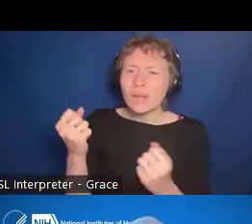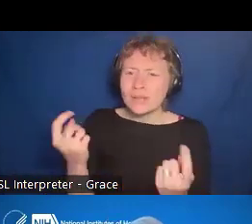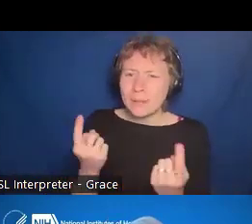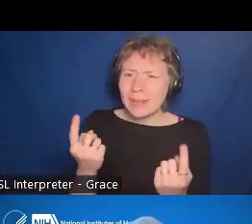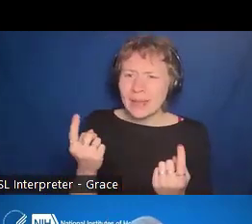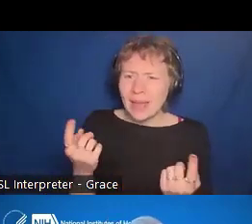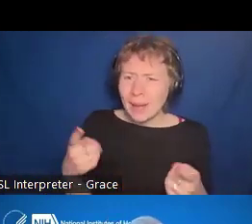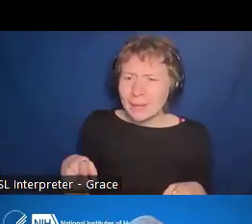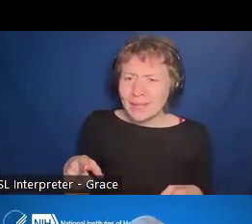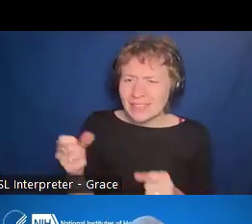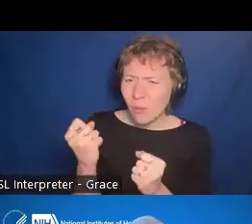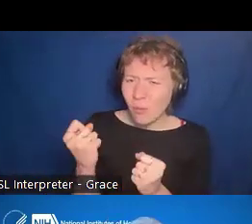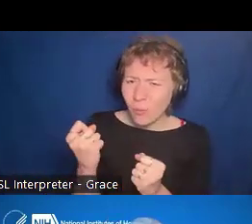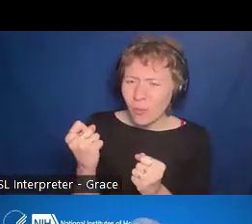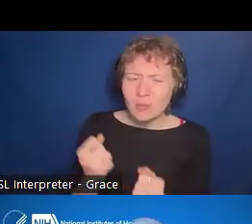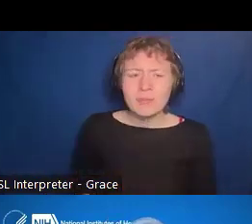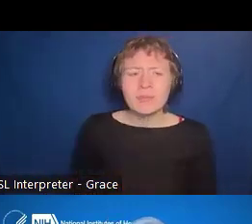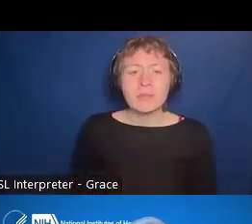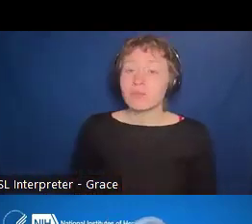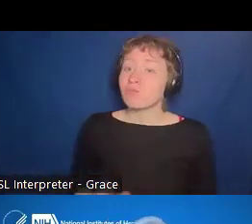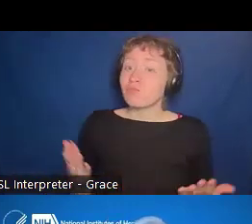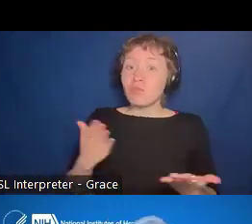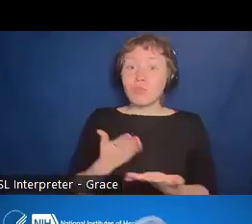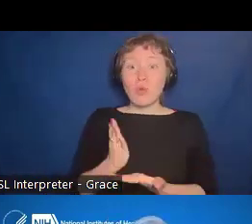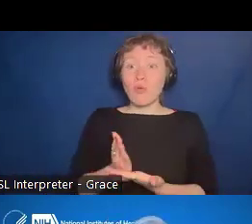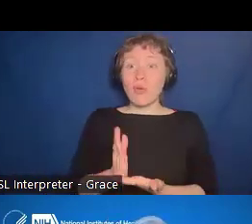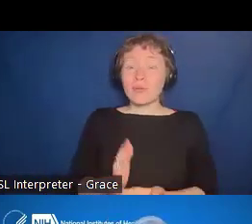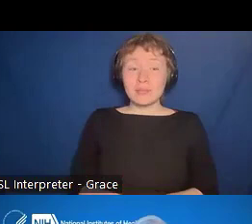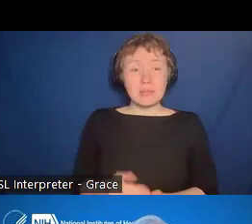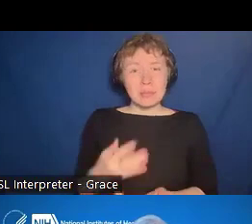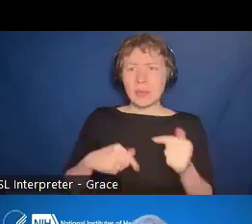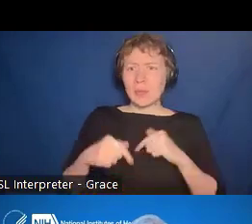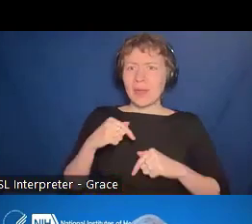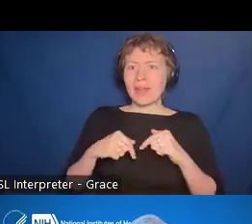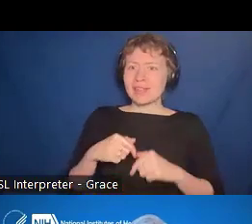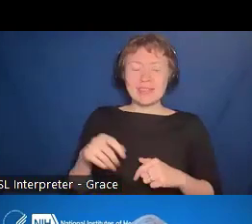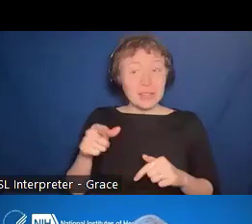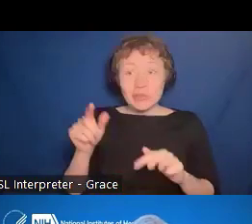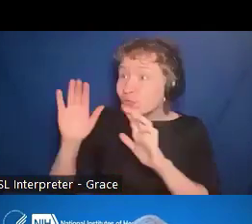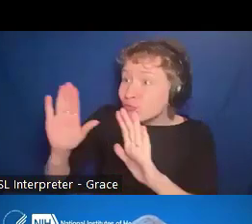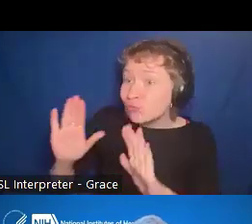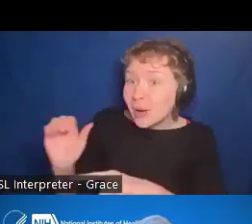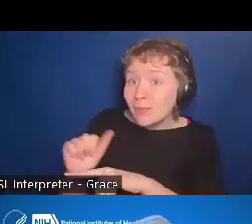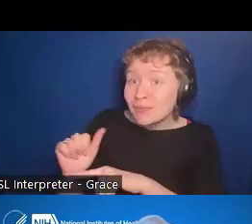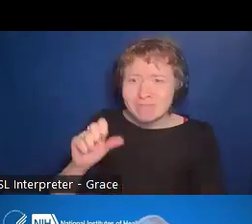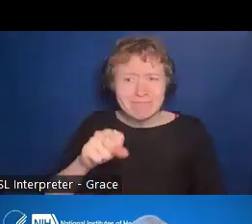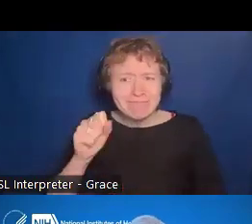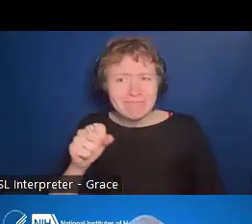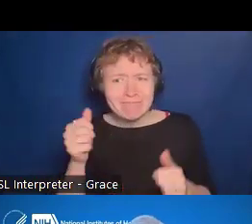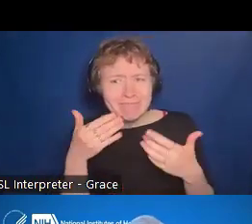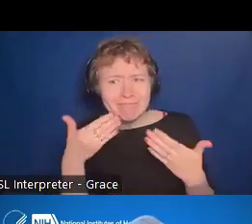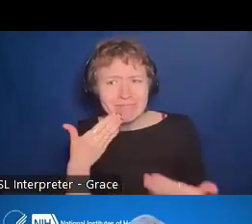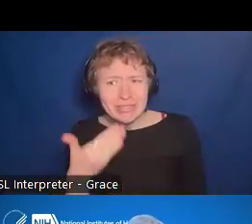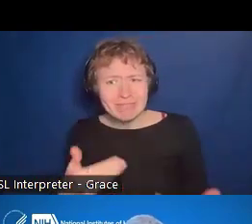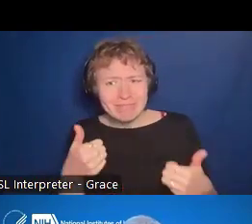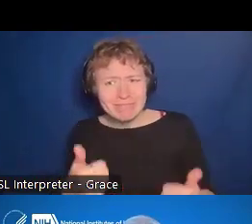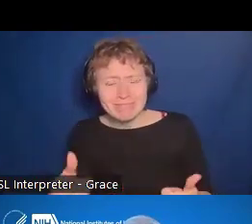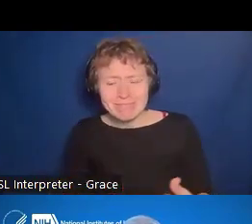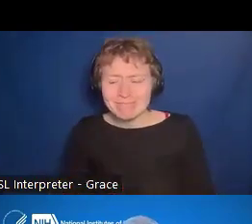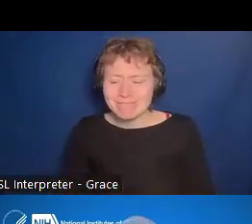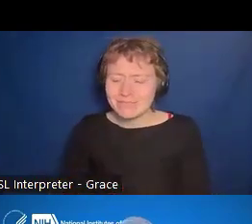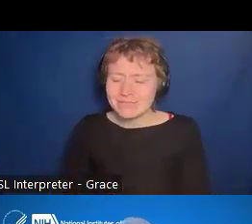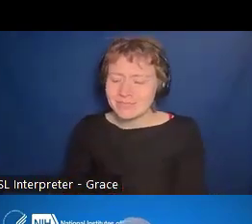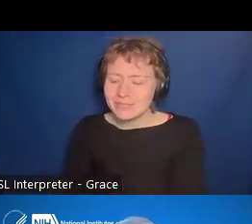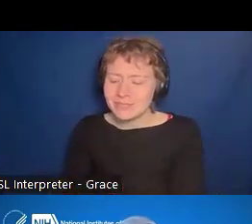on. All right, let me go back. Great practice, Megan. Great practice. That was really good. Really good job. All right, hold